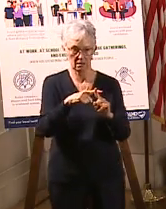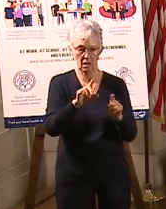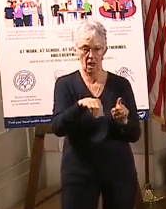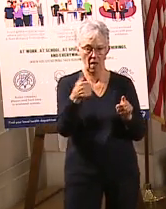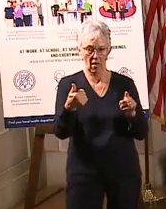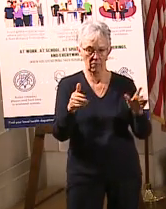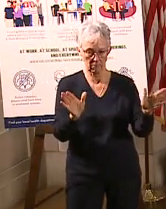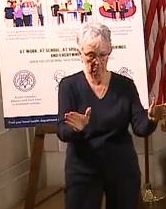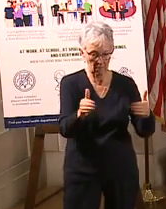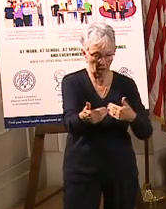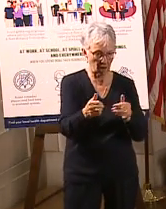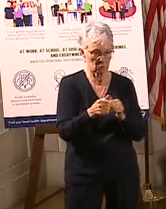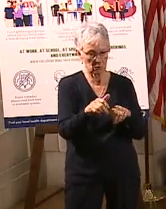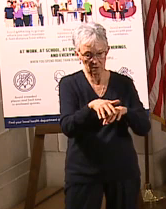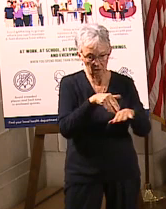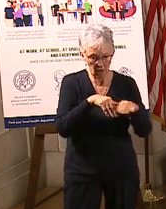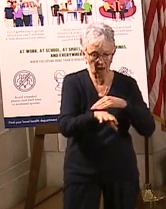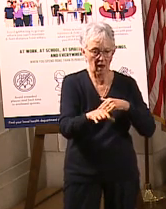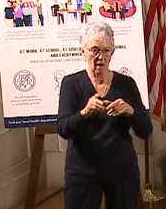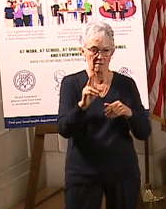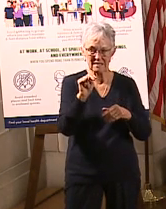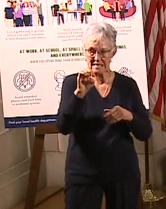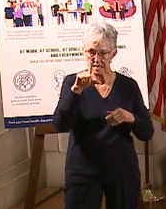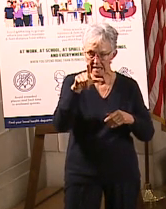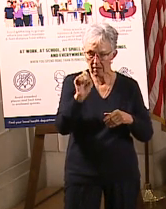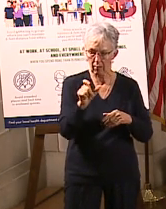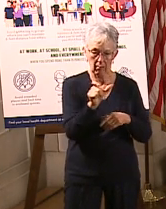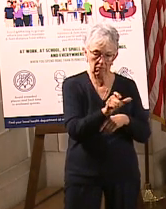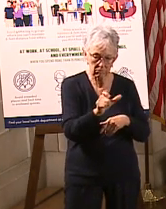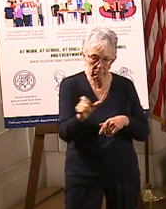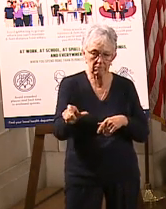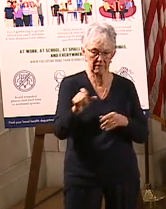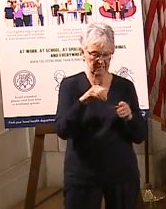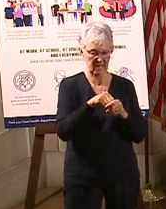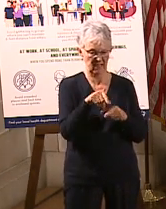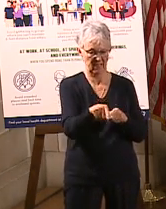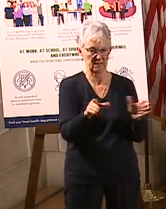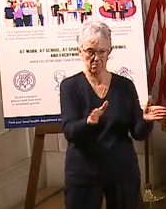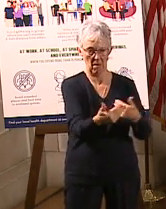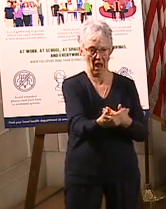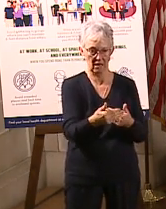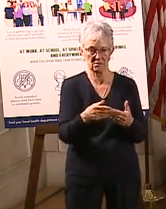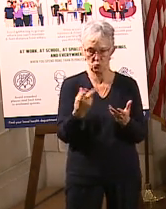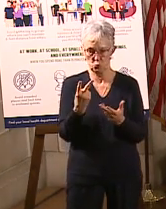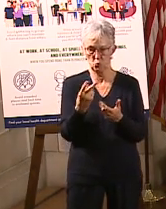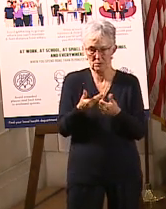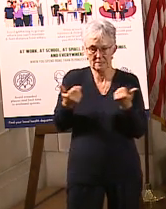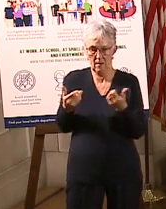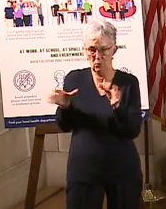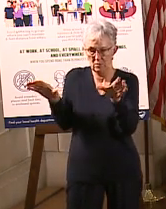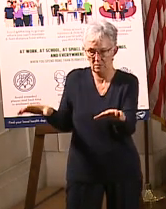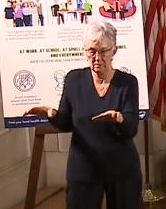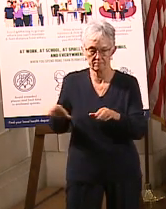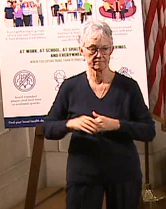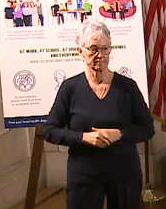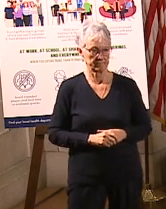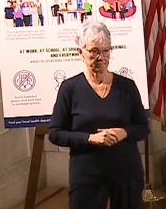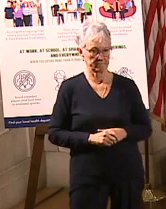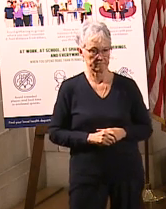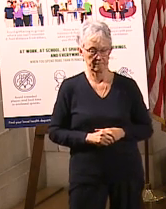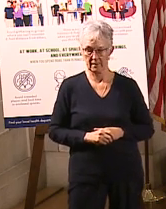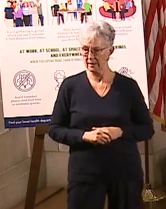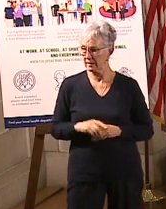it all gets out to the appropriate people. So, and then also just, again, what Angie was saying last week about the next couple weeks being